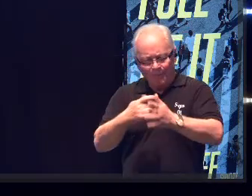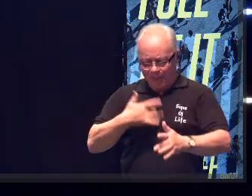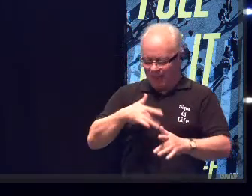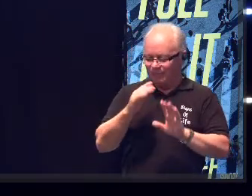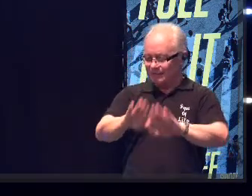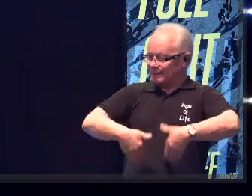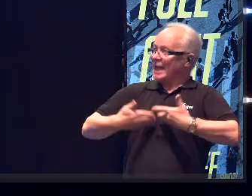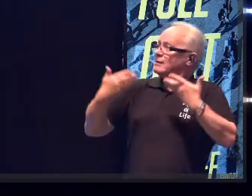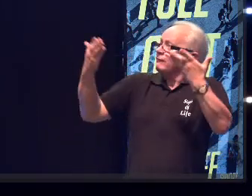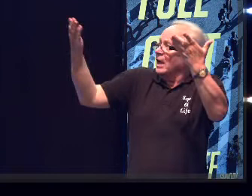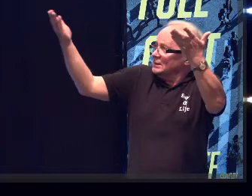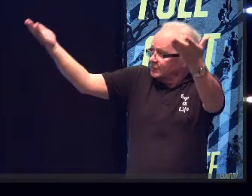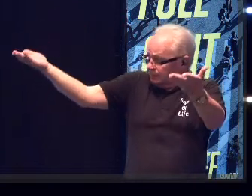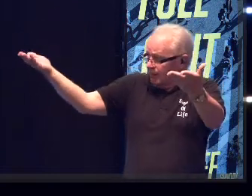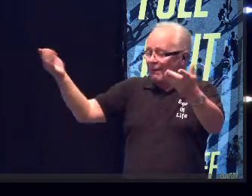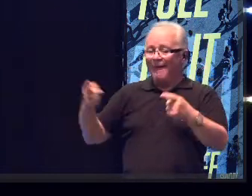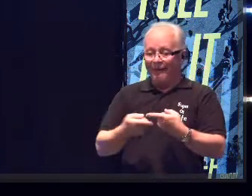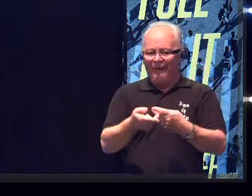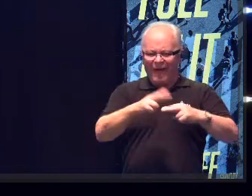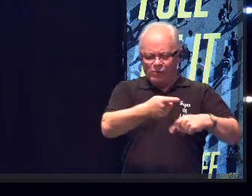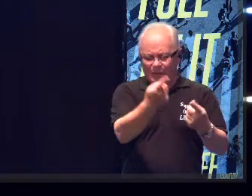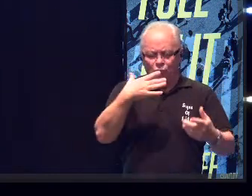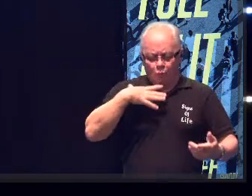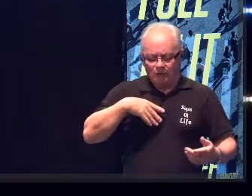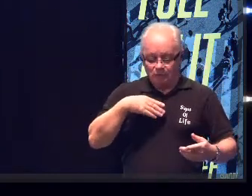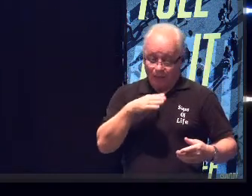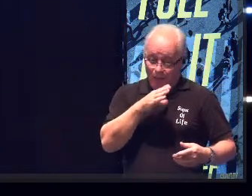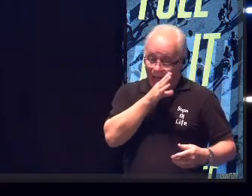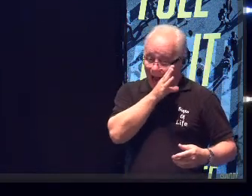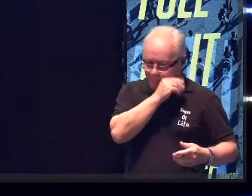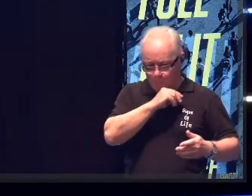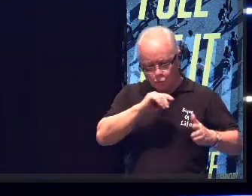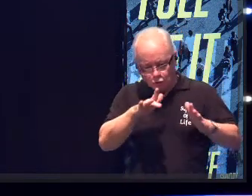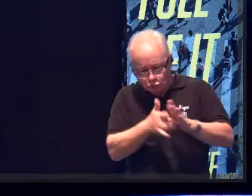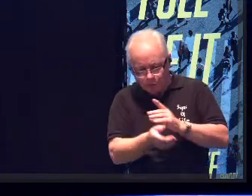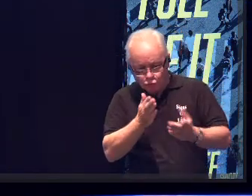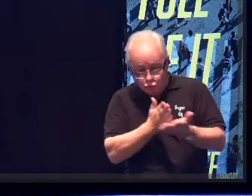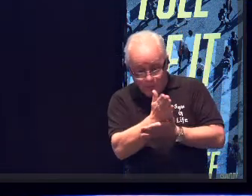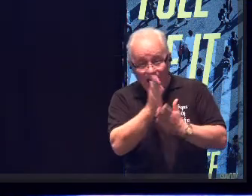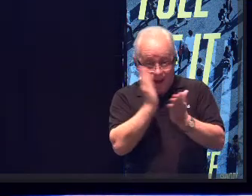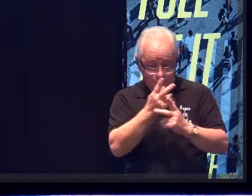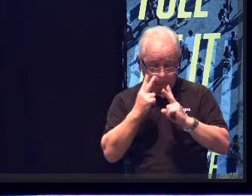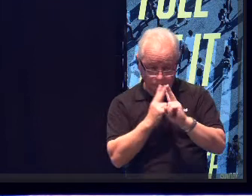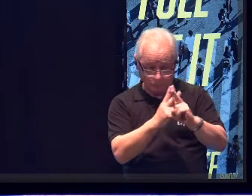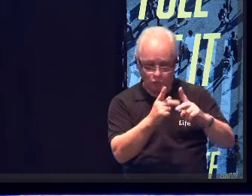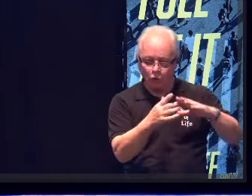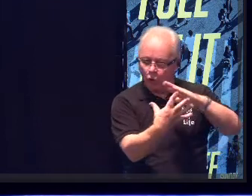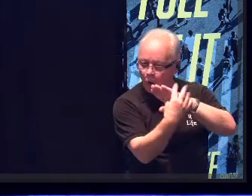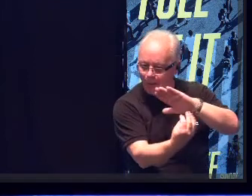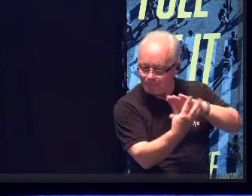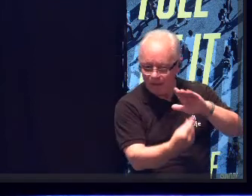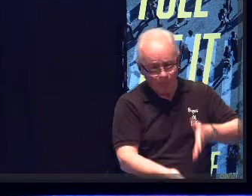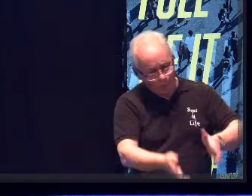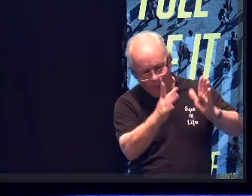this post-Christian, post-truth world, we've got to go back to the way Jesus operated. Jesus was